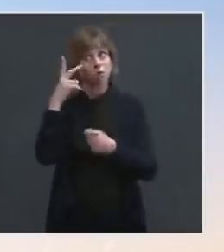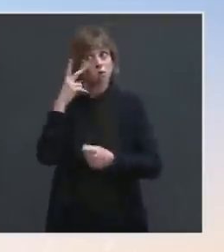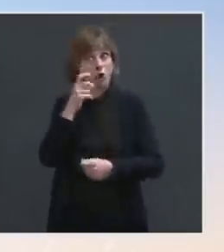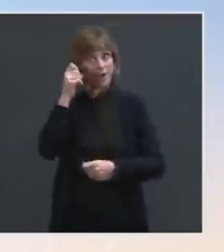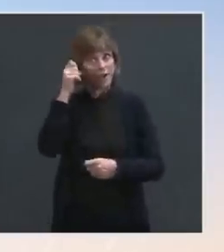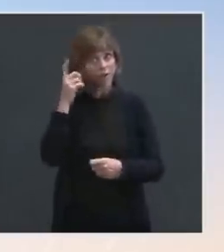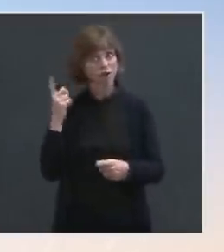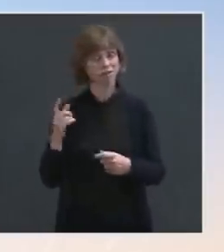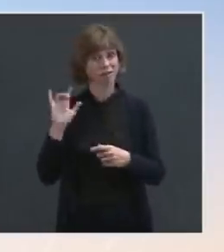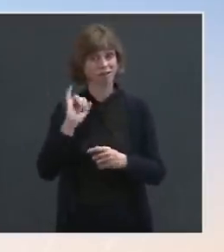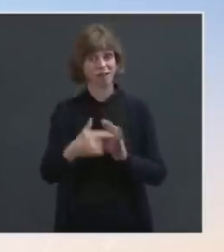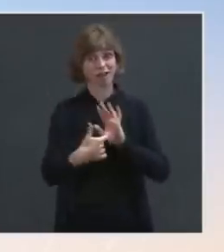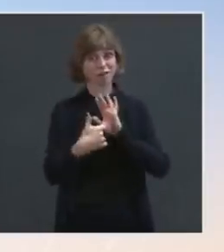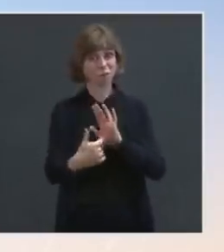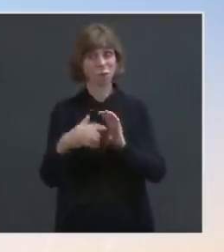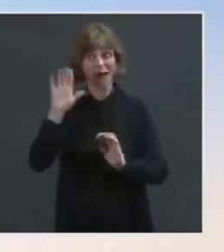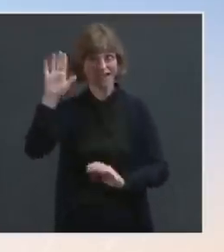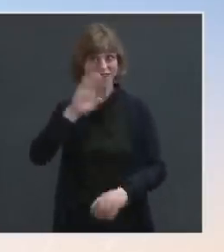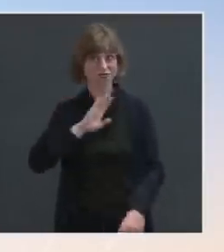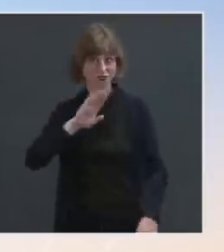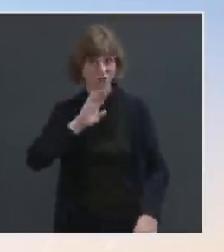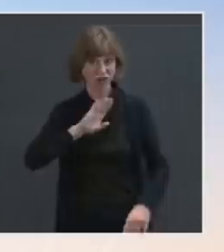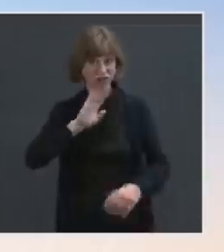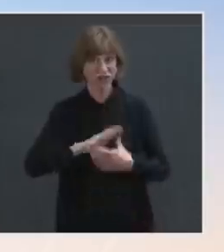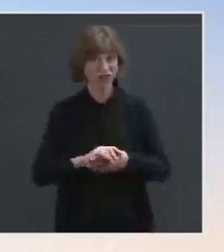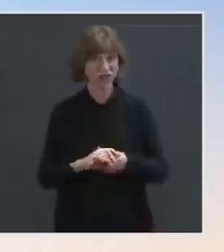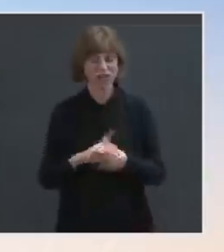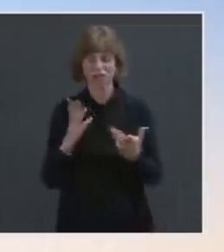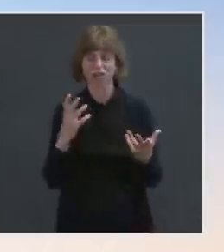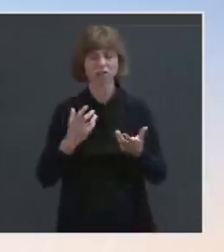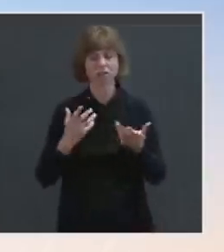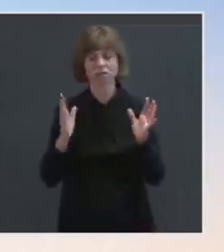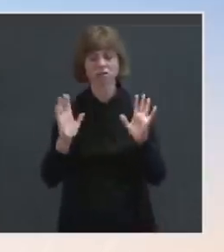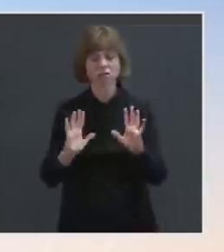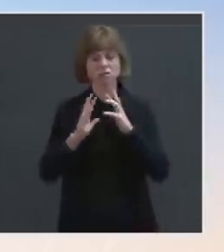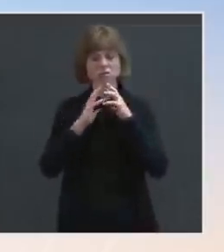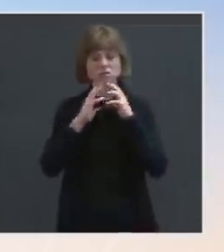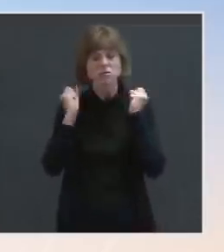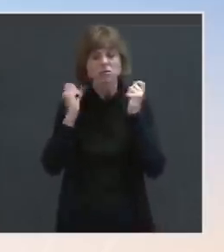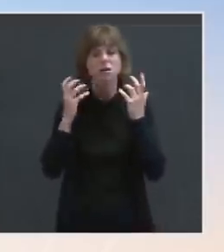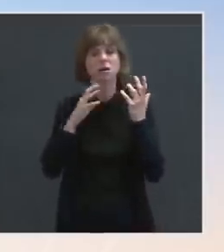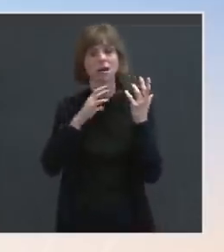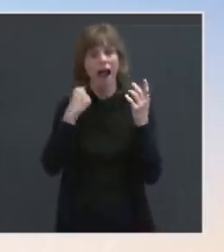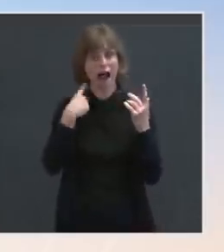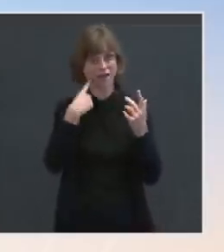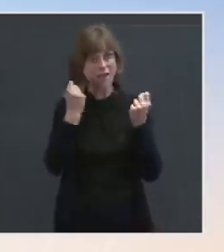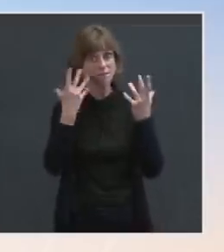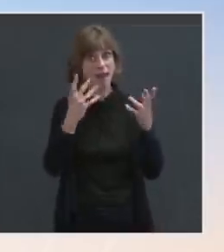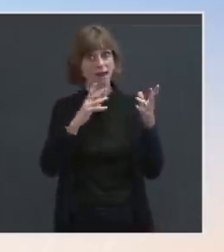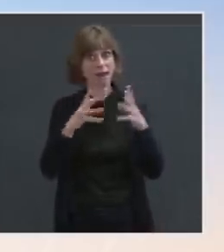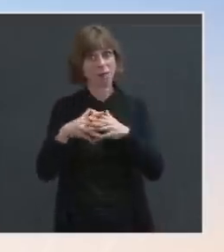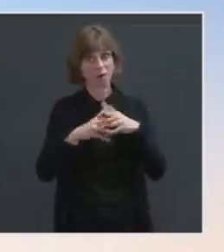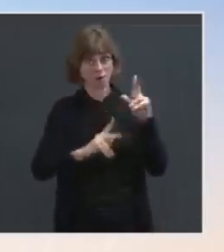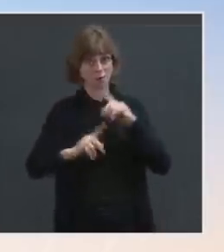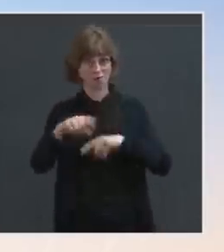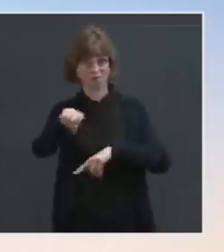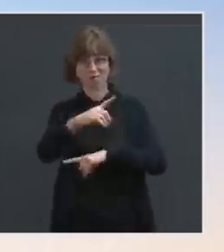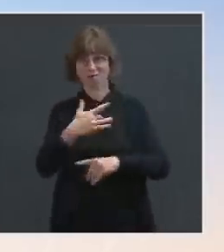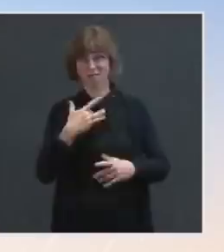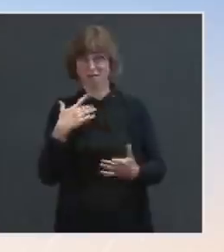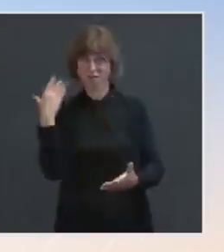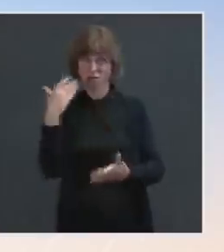of his frustration and exasperation, which I think many American people have, that for almost a year